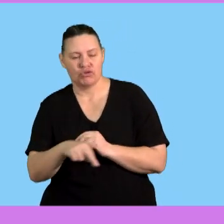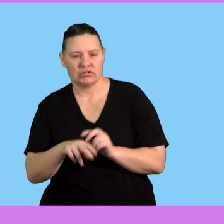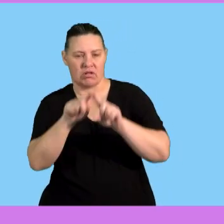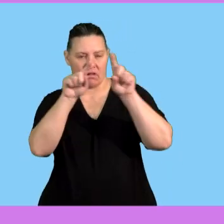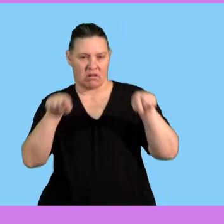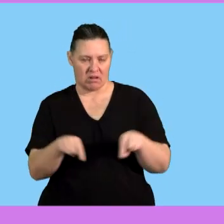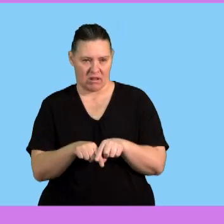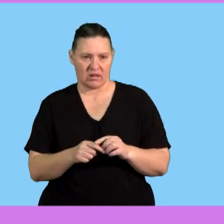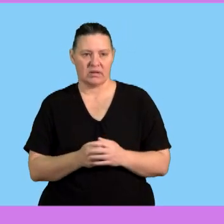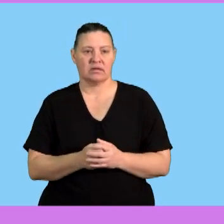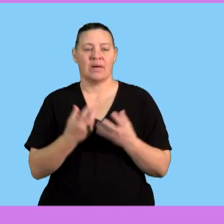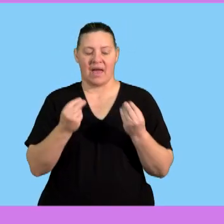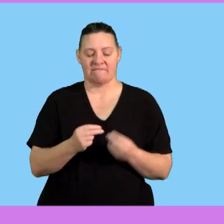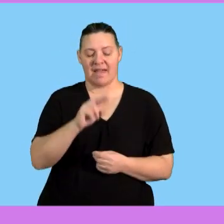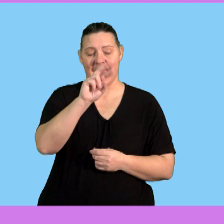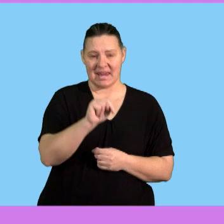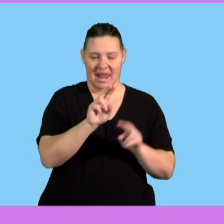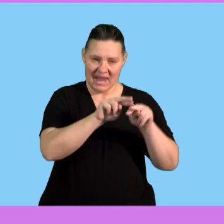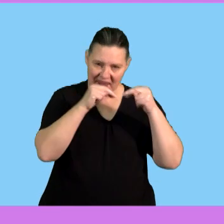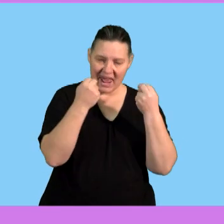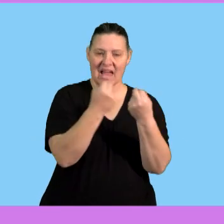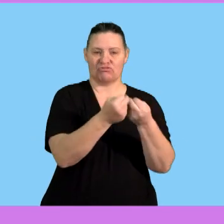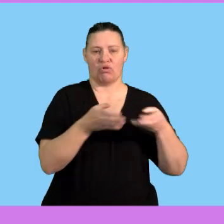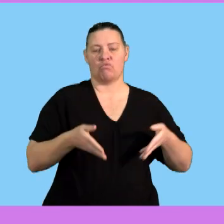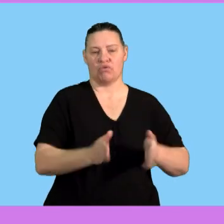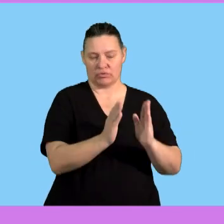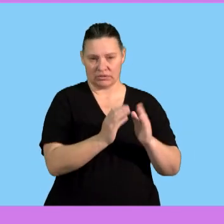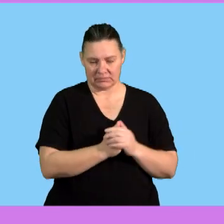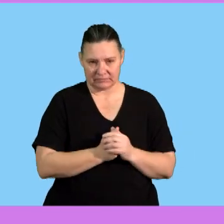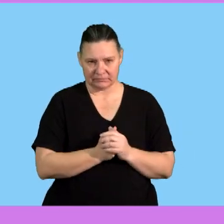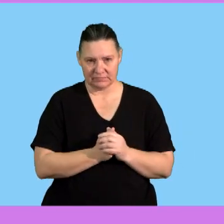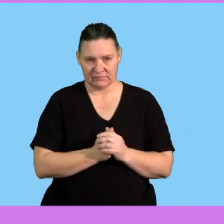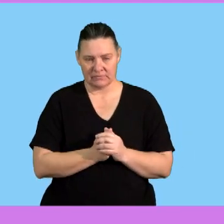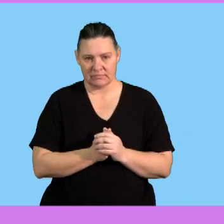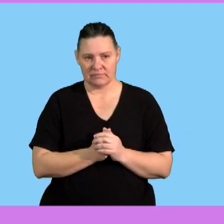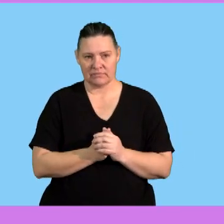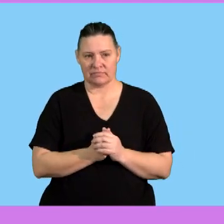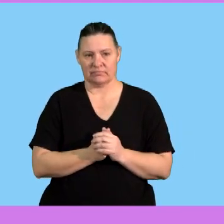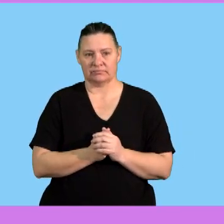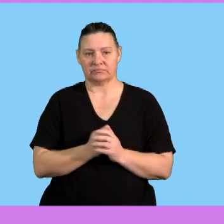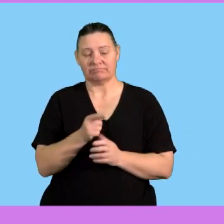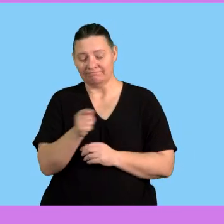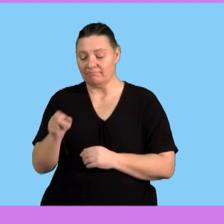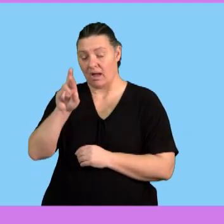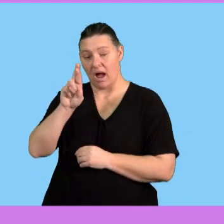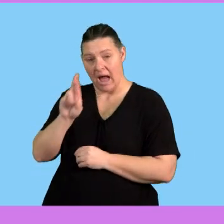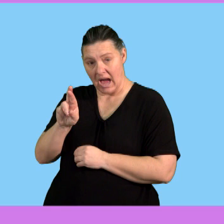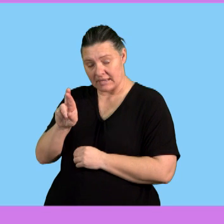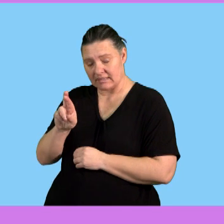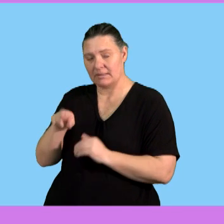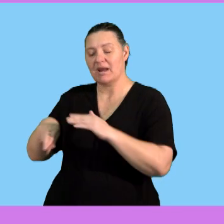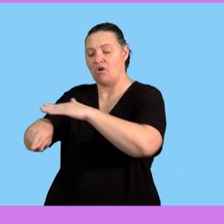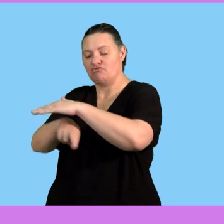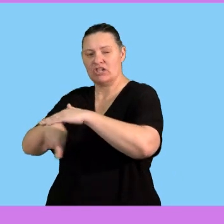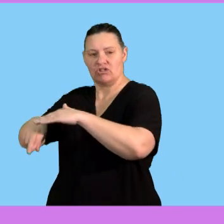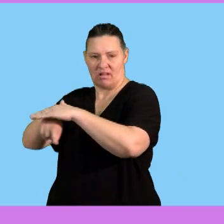now those roads that have an N, it means they are our national roads, and those that are